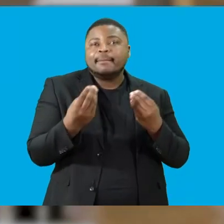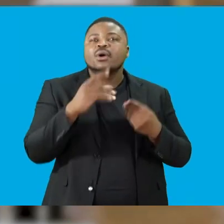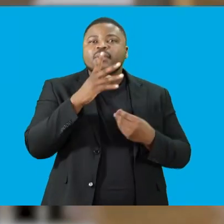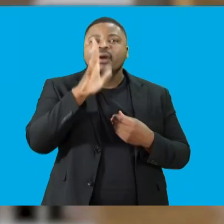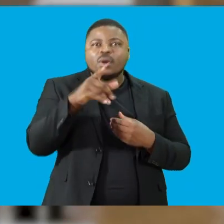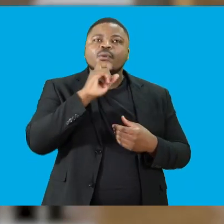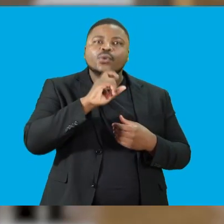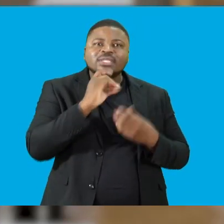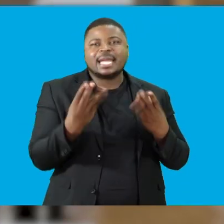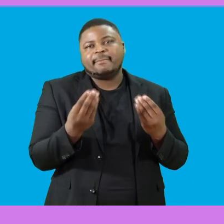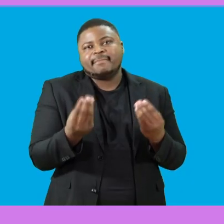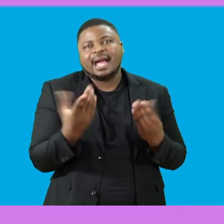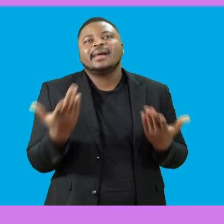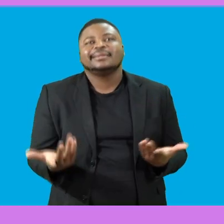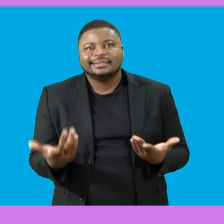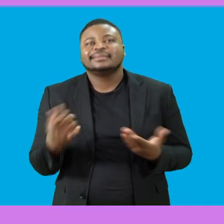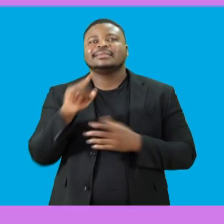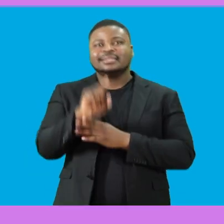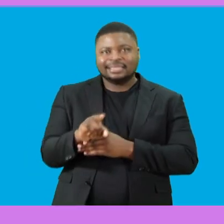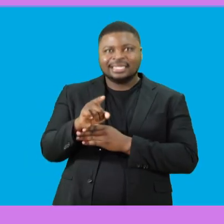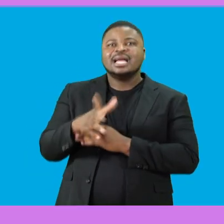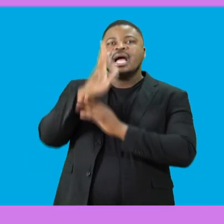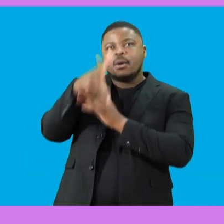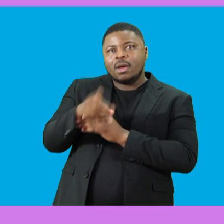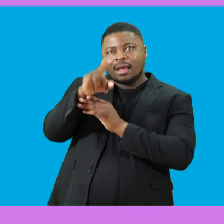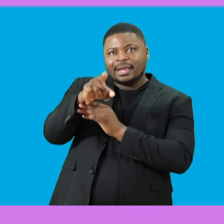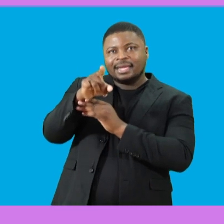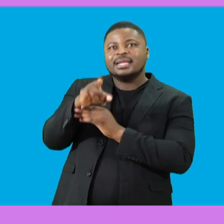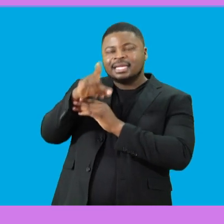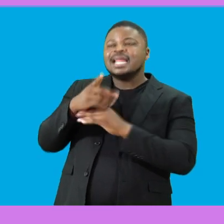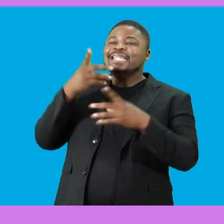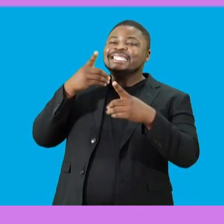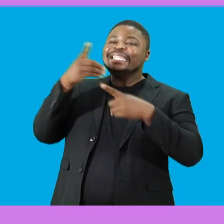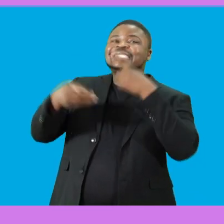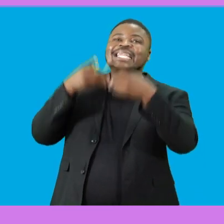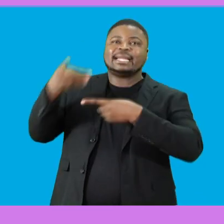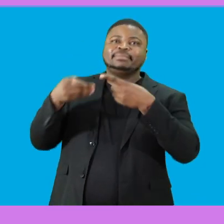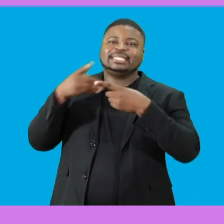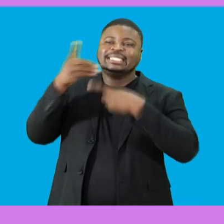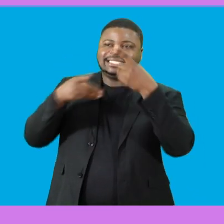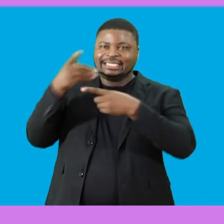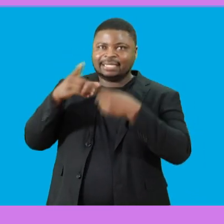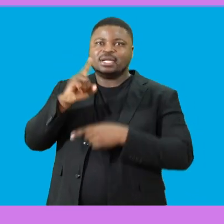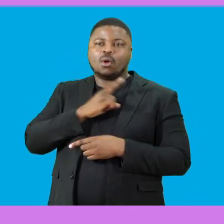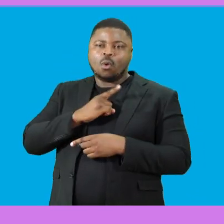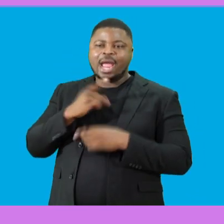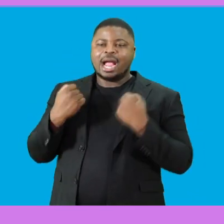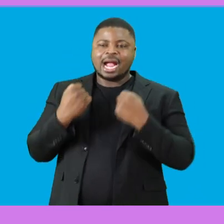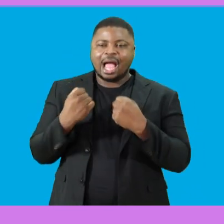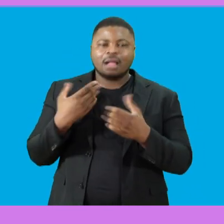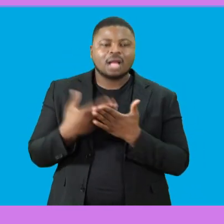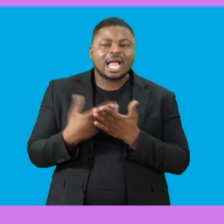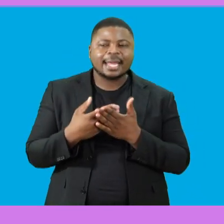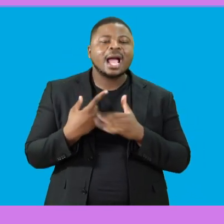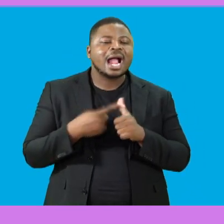deals with numbers, so it means it is numerical. Then we furthermore specify that it is discrete because we can count the number